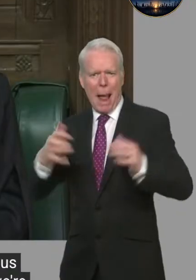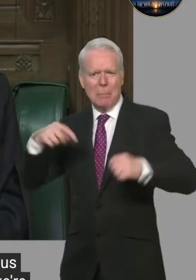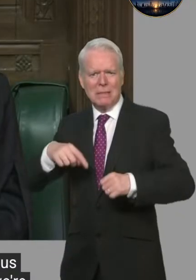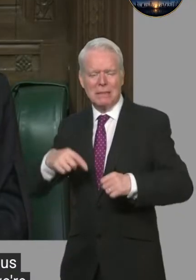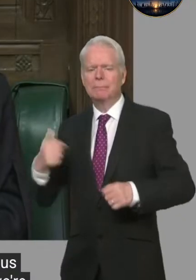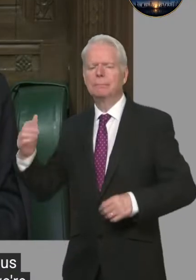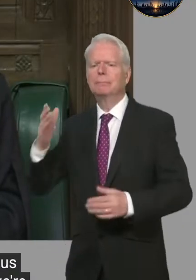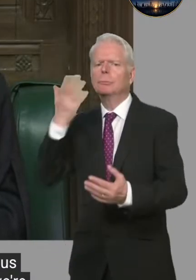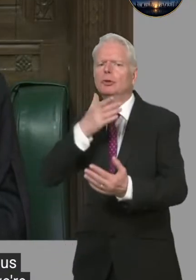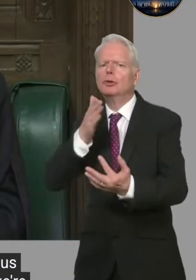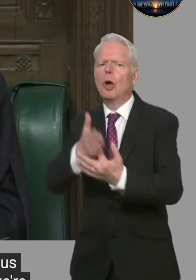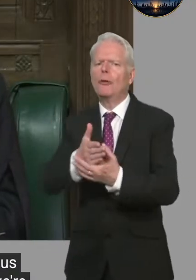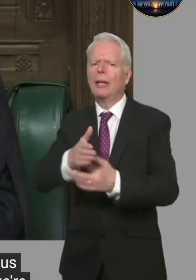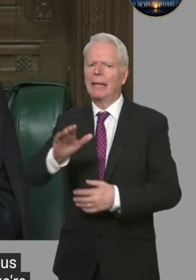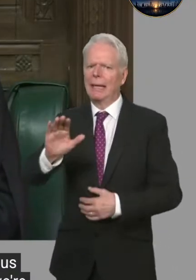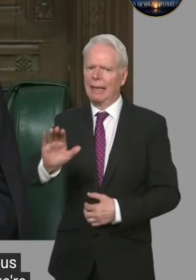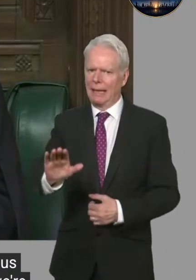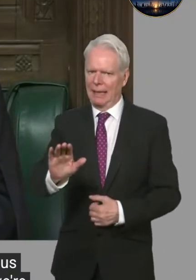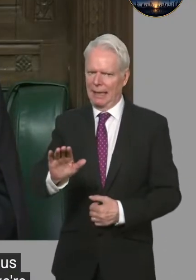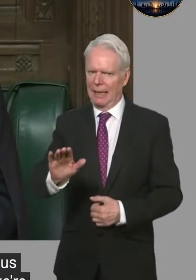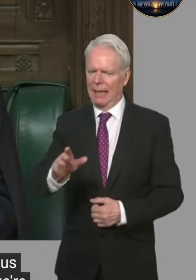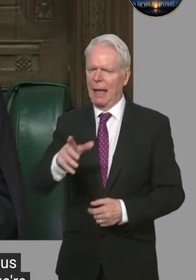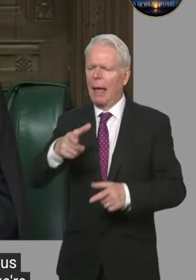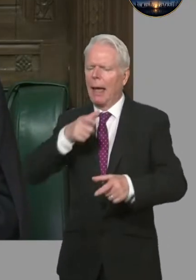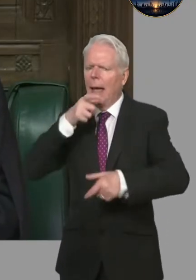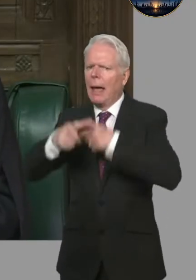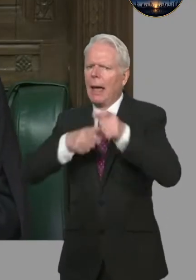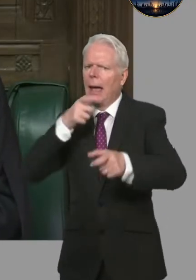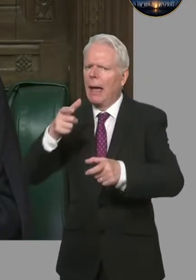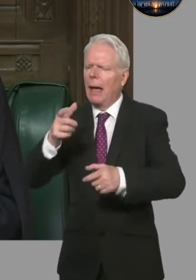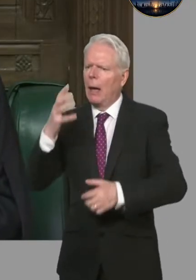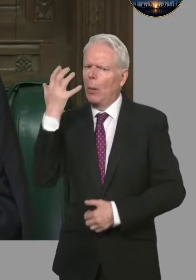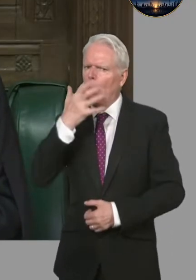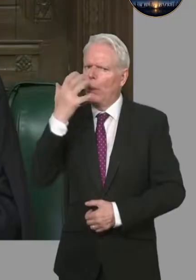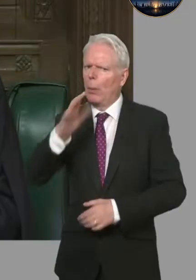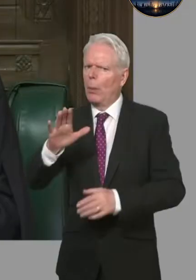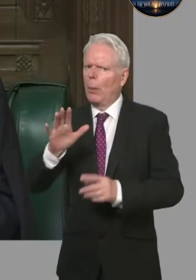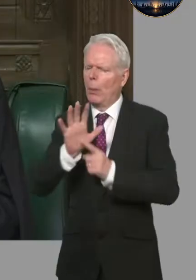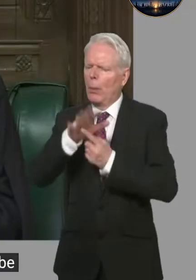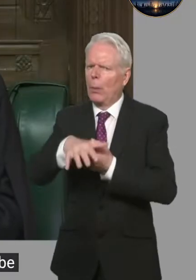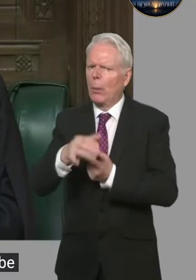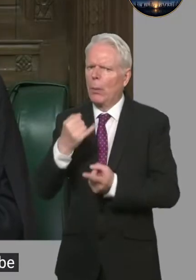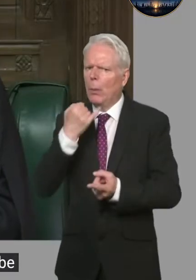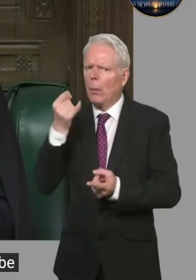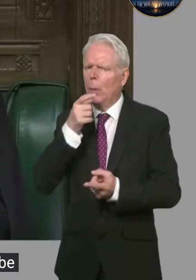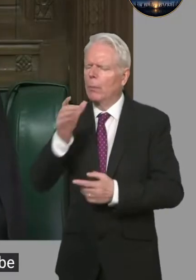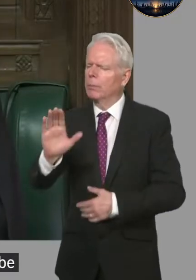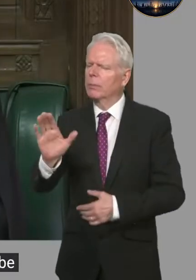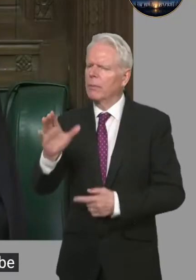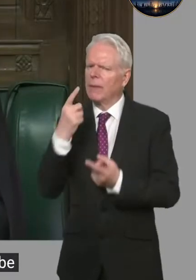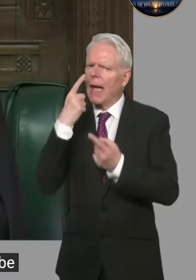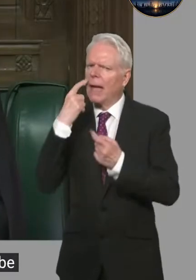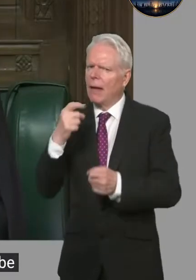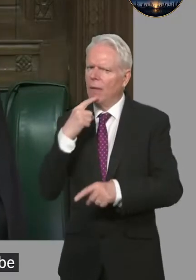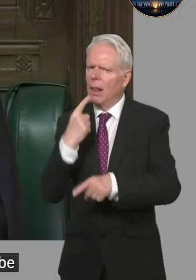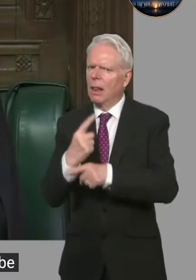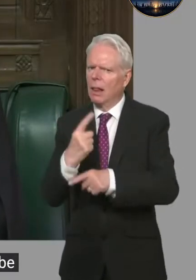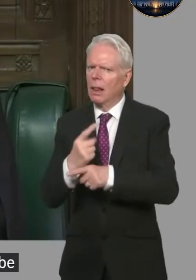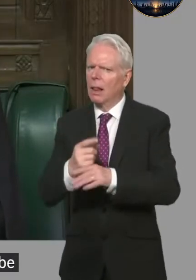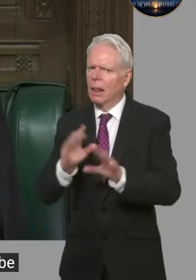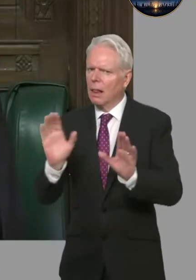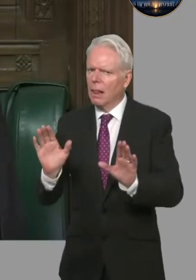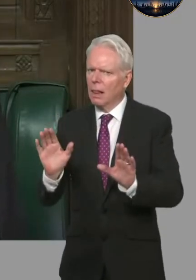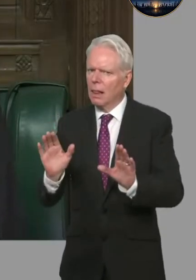I think that'll be the first to leave, please. Can I just say, think about the language we're using, because when we leave this chamber, don't